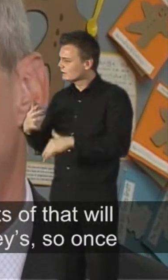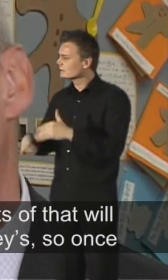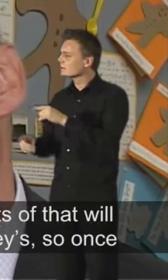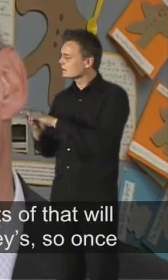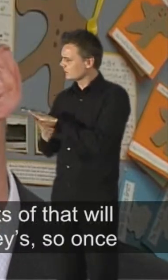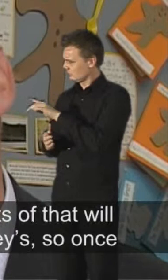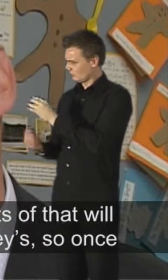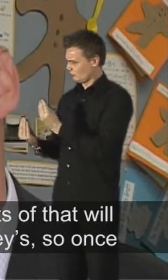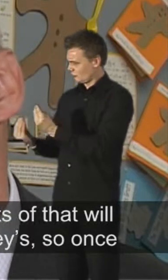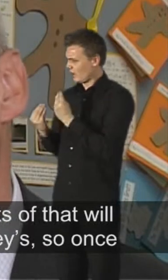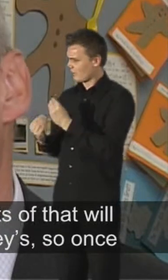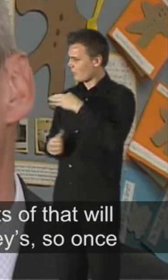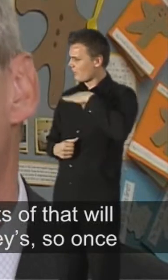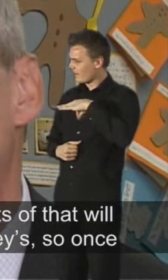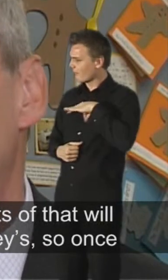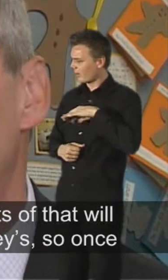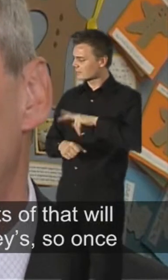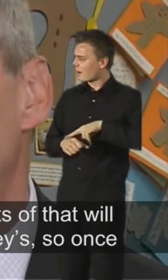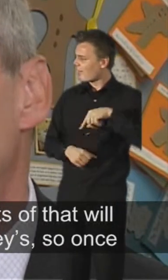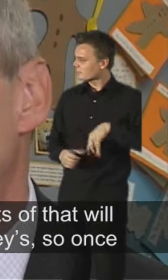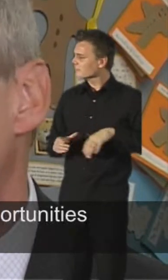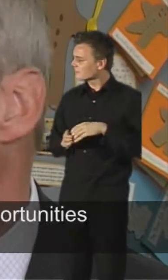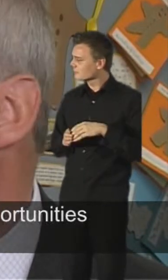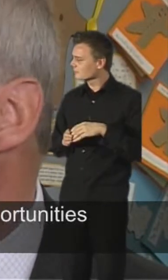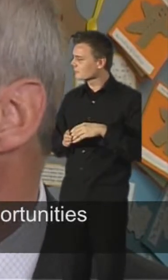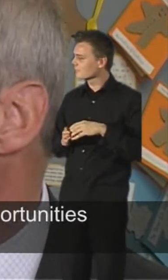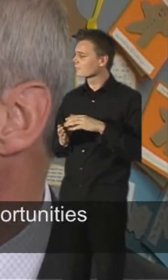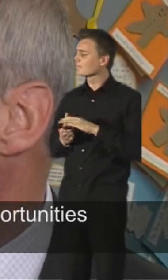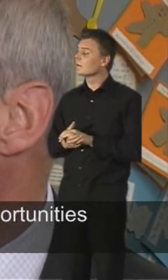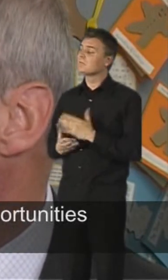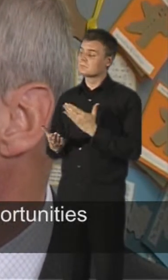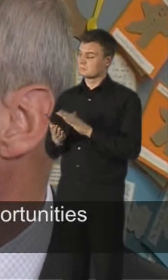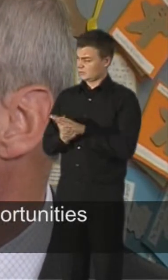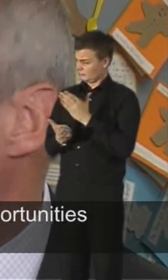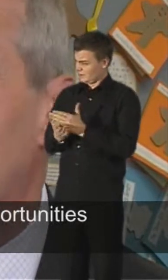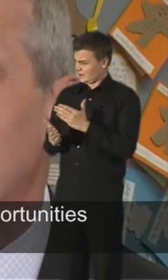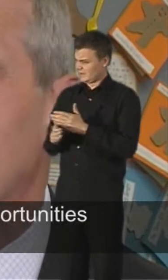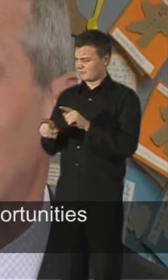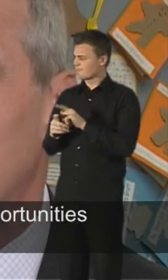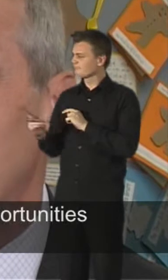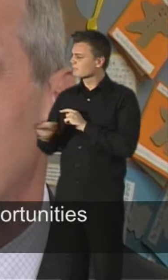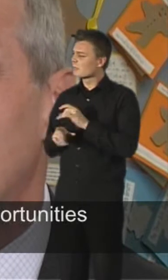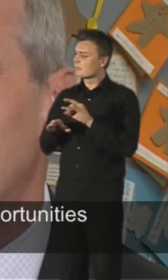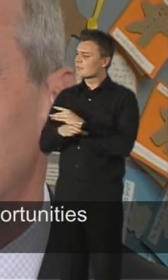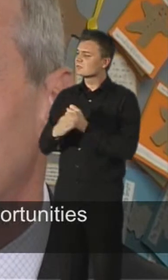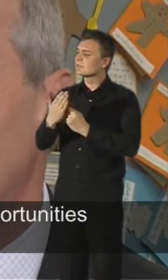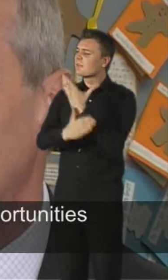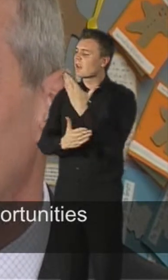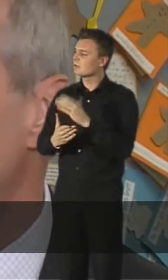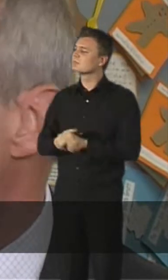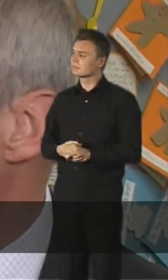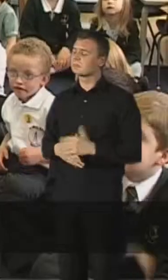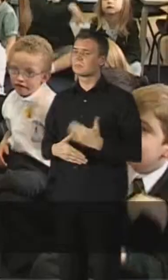specific aspects that will benefit colleagues at St John Vianney's. So it's once again a sort of professional development opportunities are